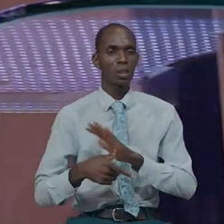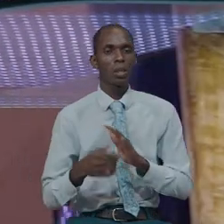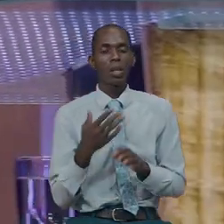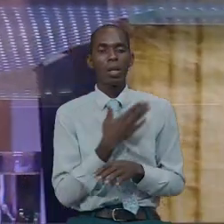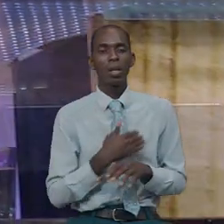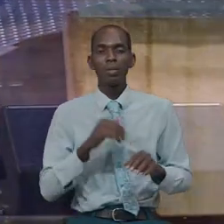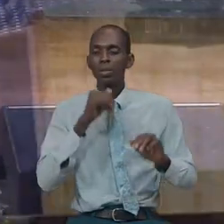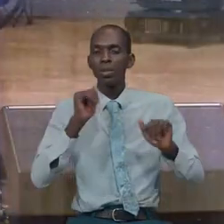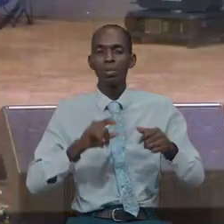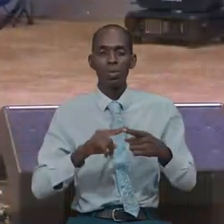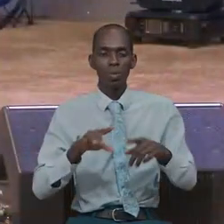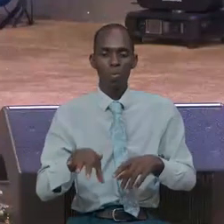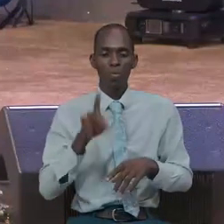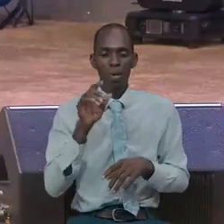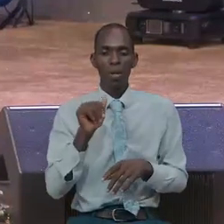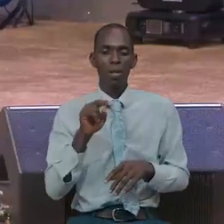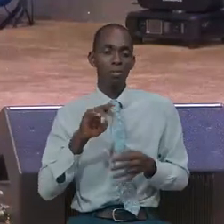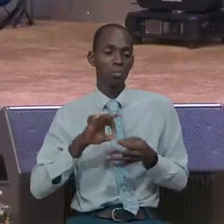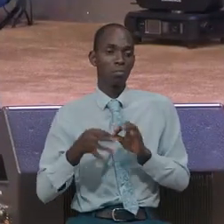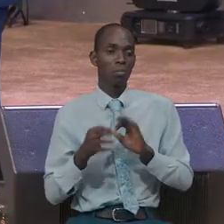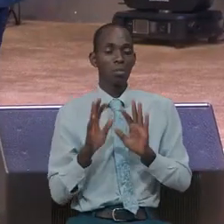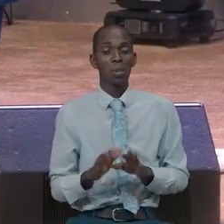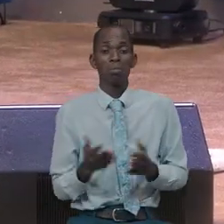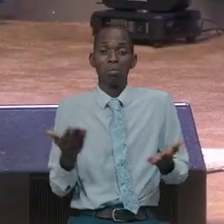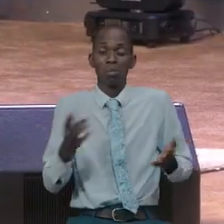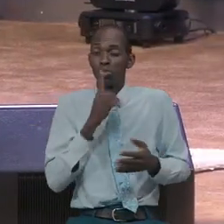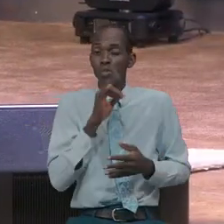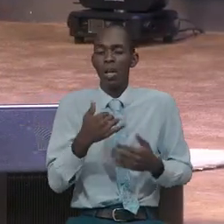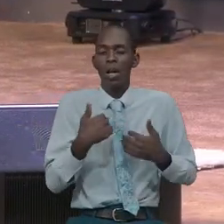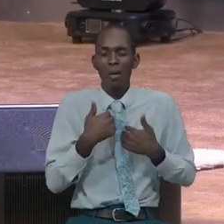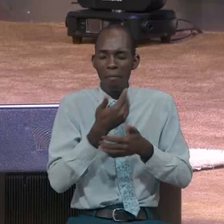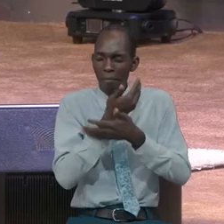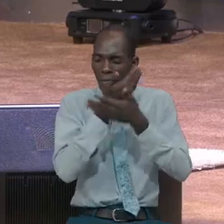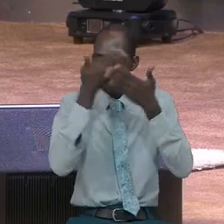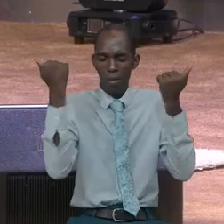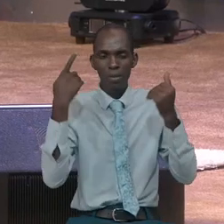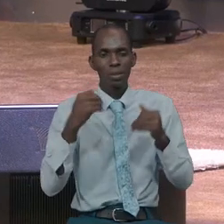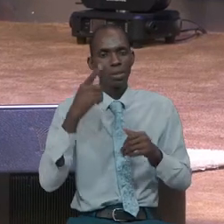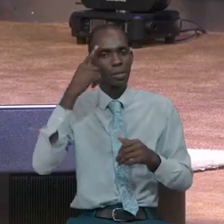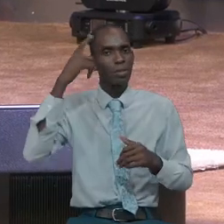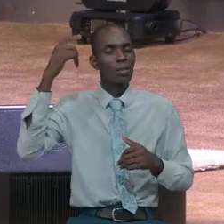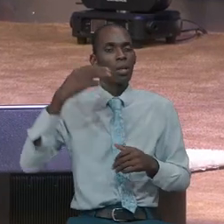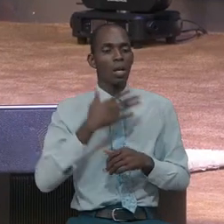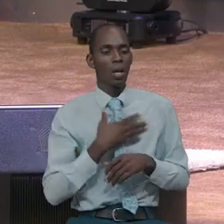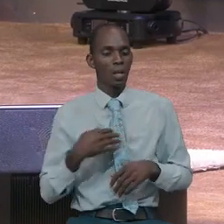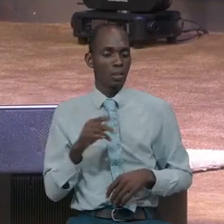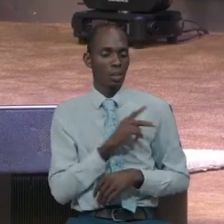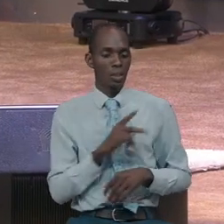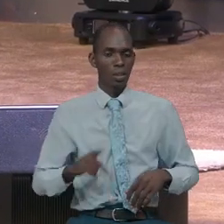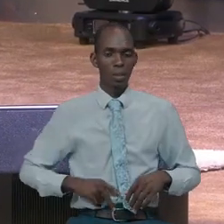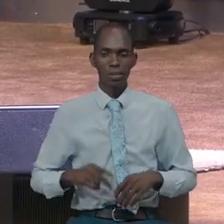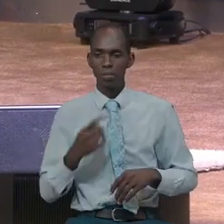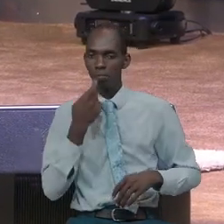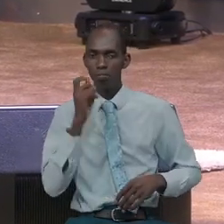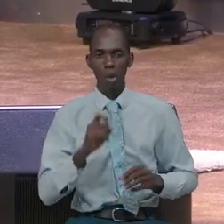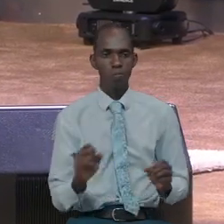couldn't find an interpreter. In fact, he had forgotten the dream, and he threatened that all the magicians and